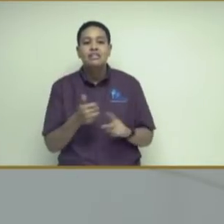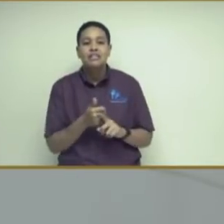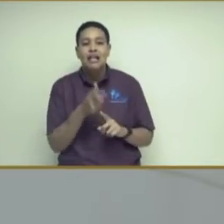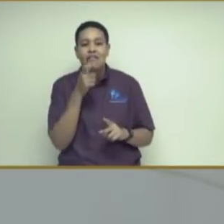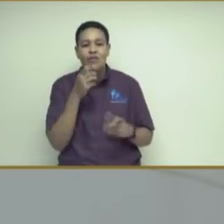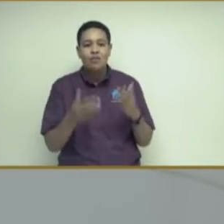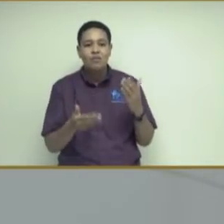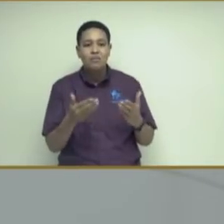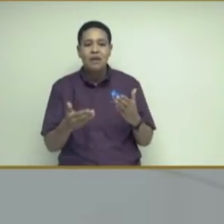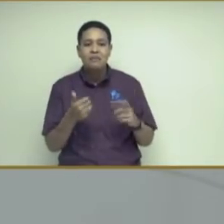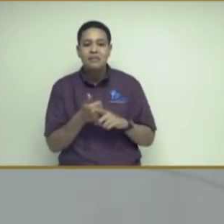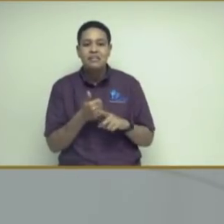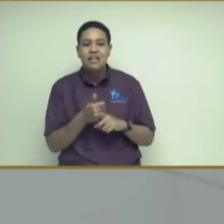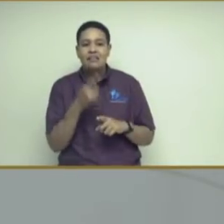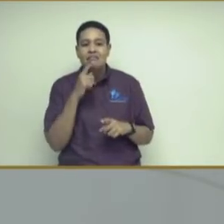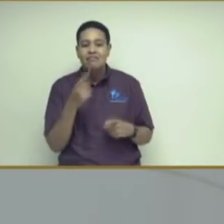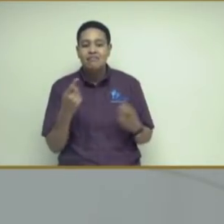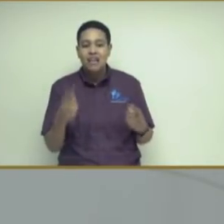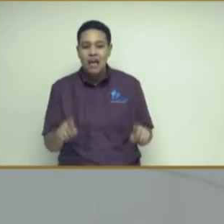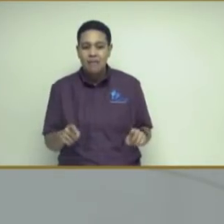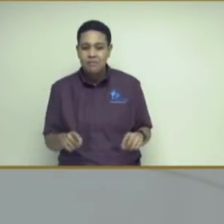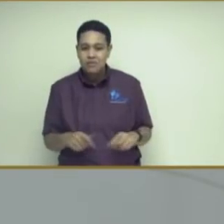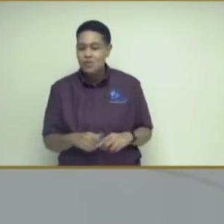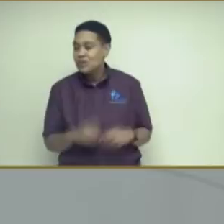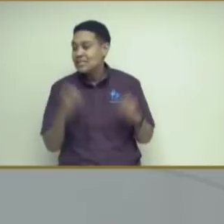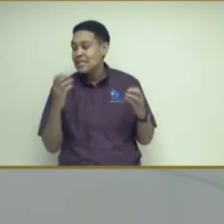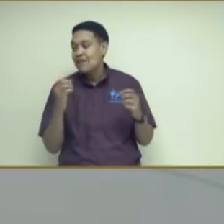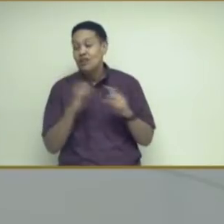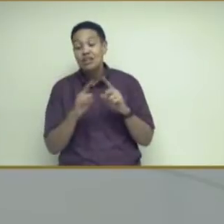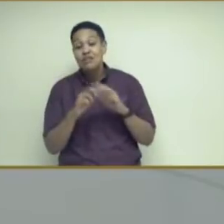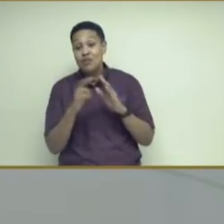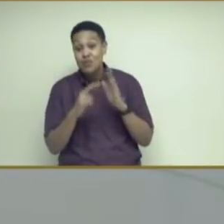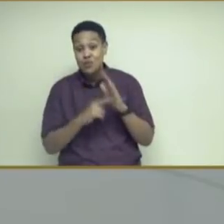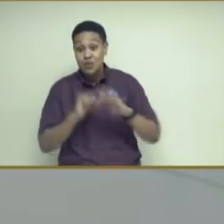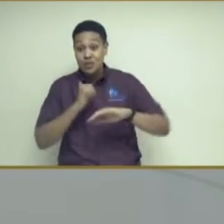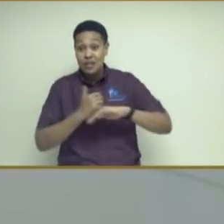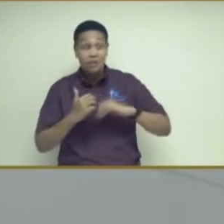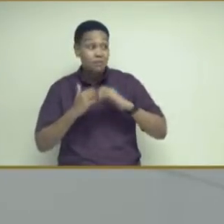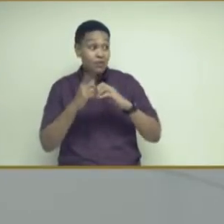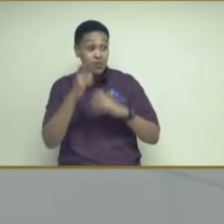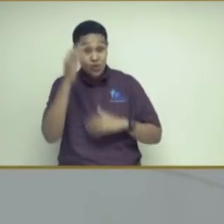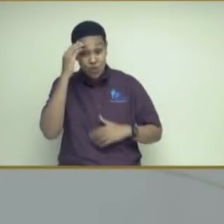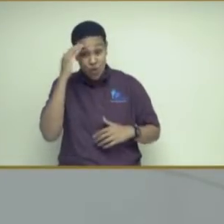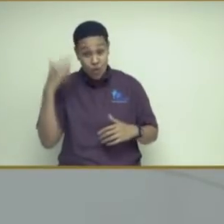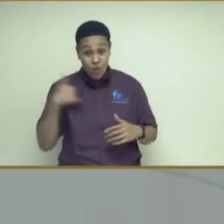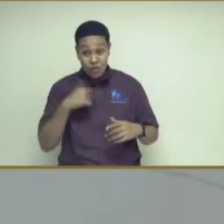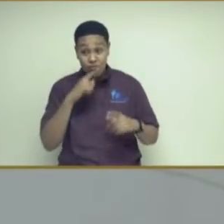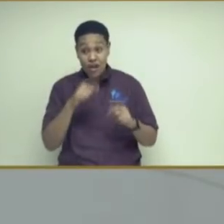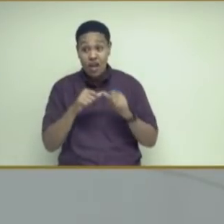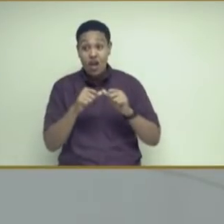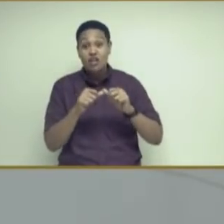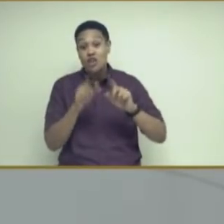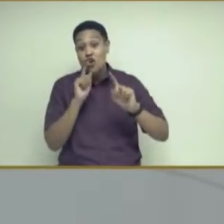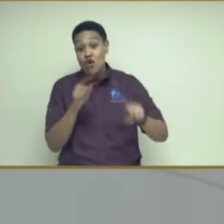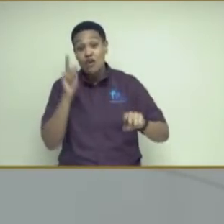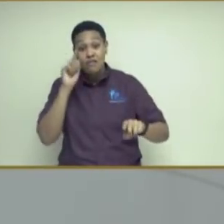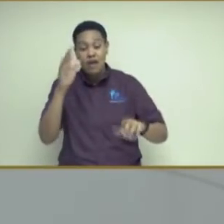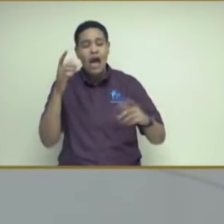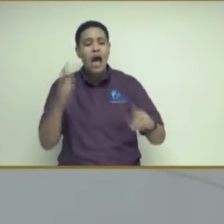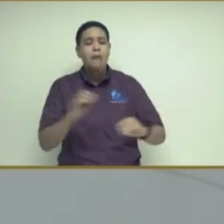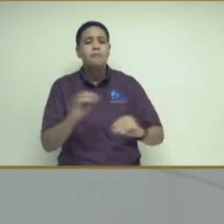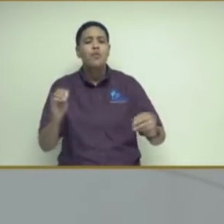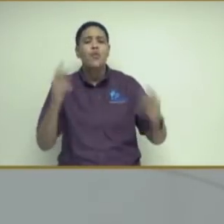have been incubating the virus. So several measures have been put in place. As you know, we have continued the order for there to be